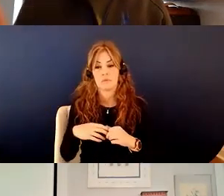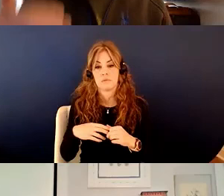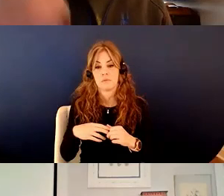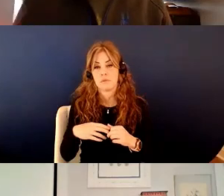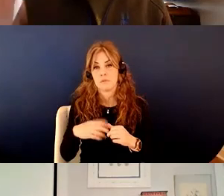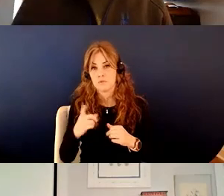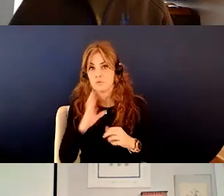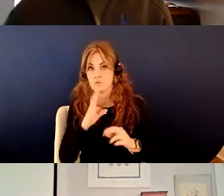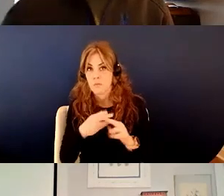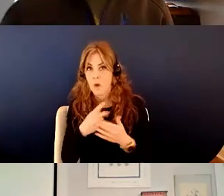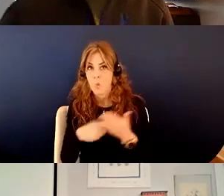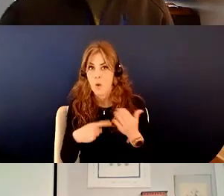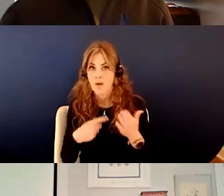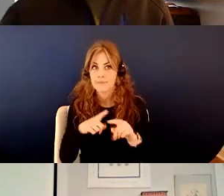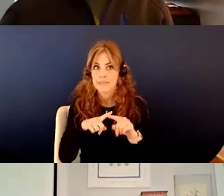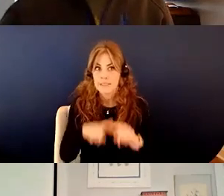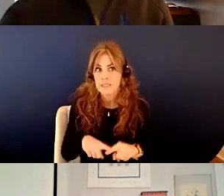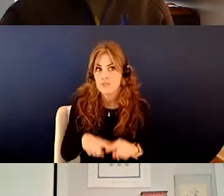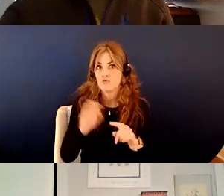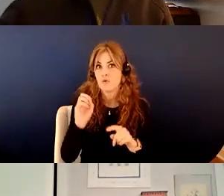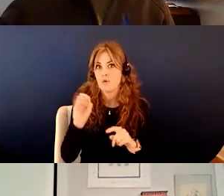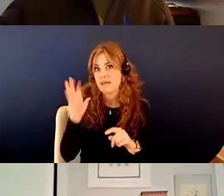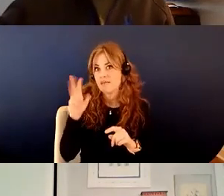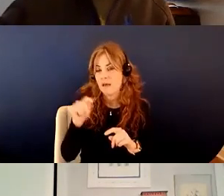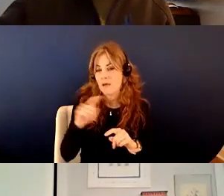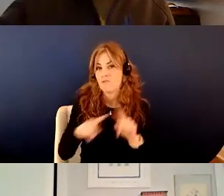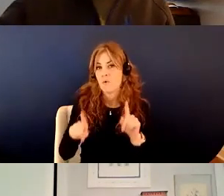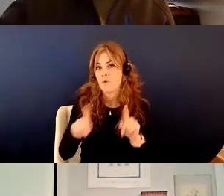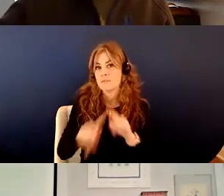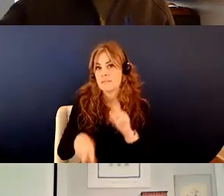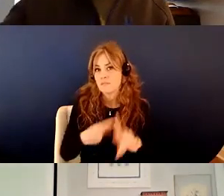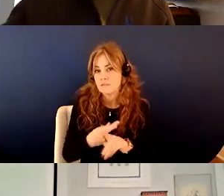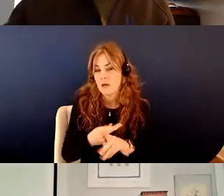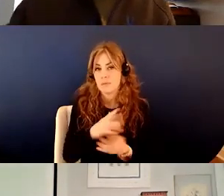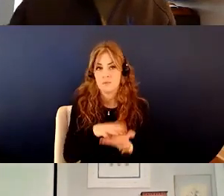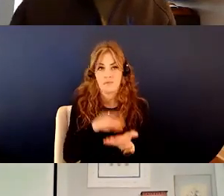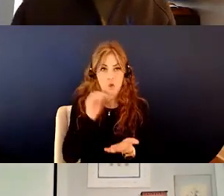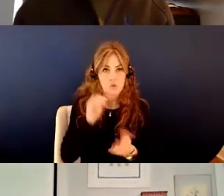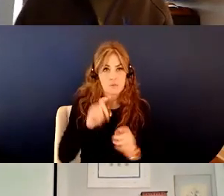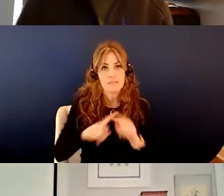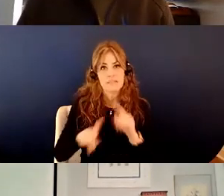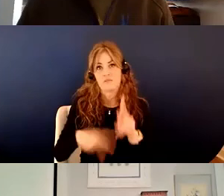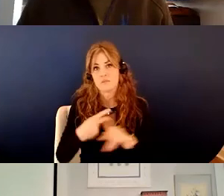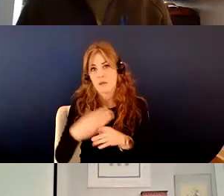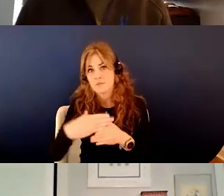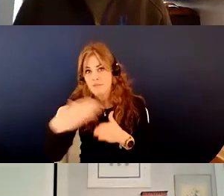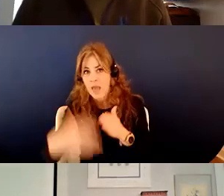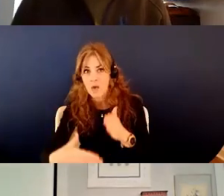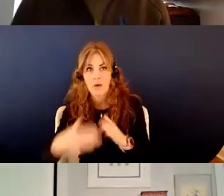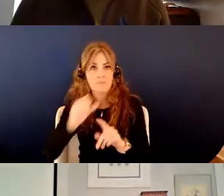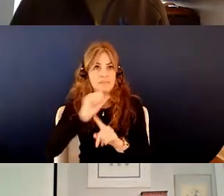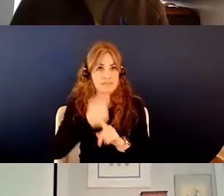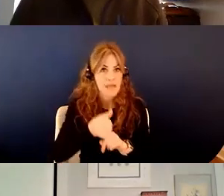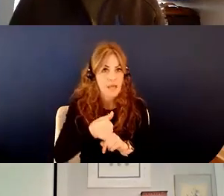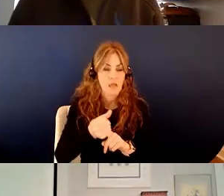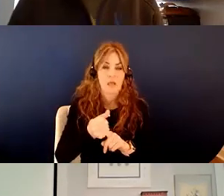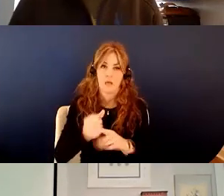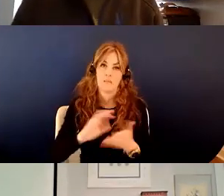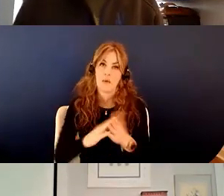the conditional effect for certain types of learners, for certain types of outcomes and certain types of settings becomes all that more important.